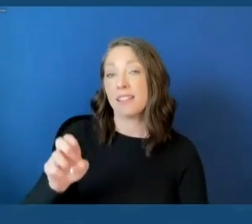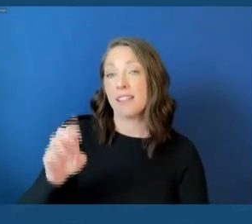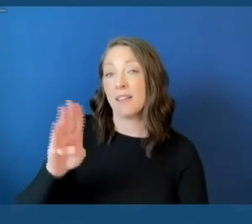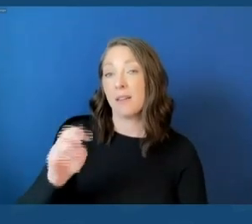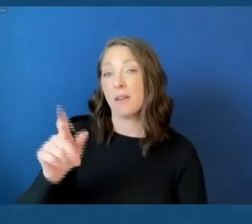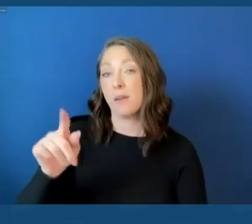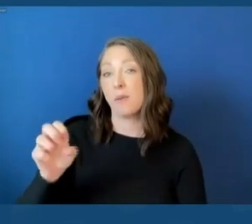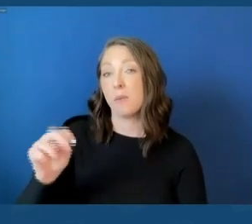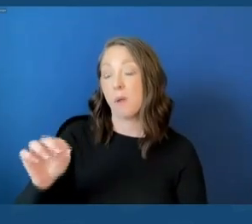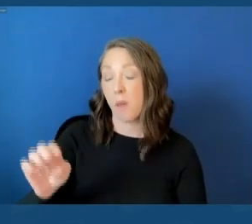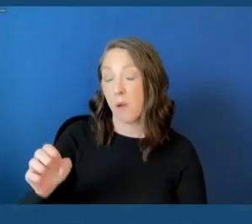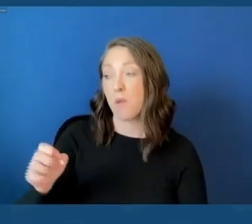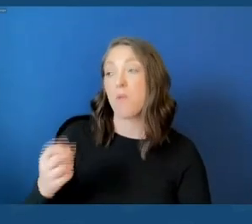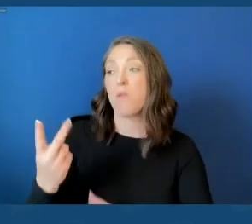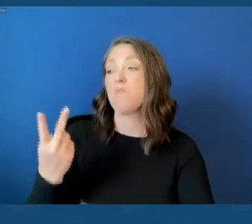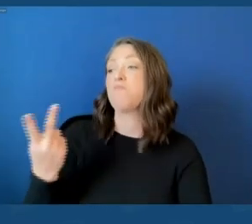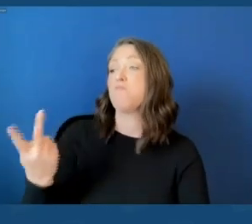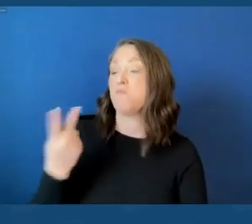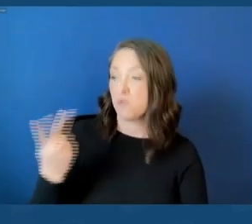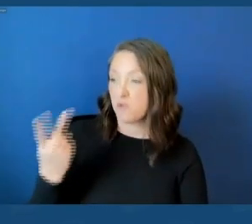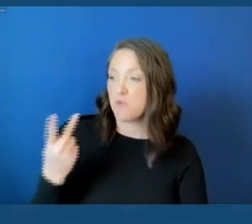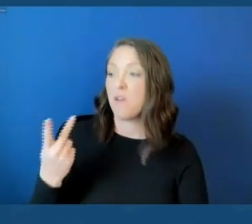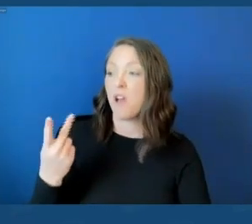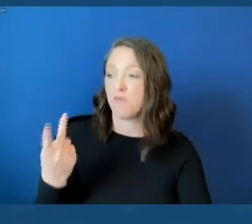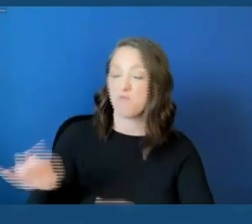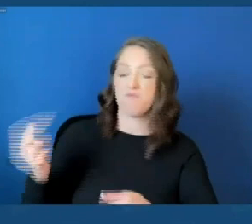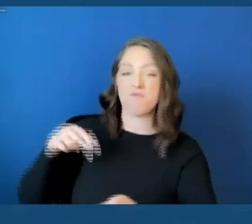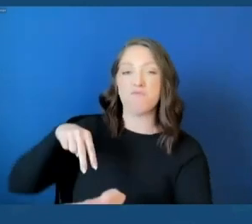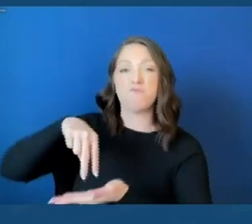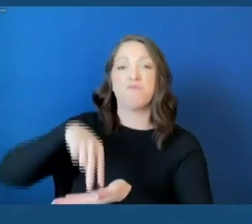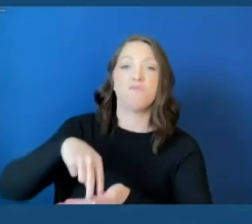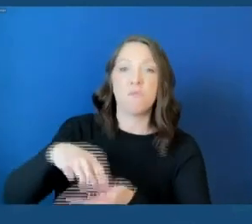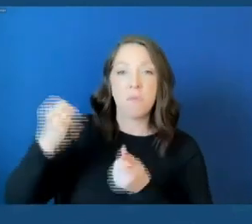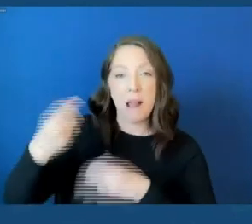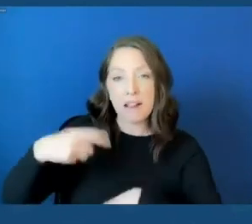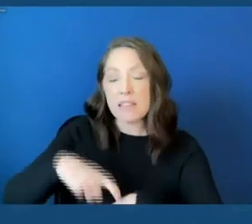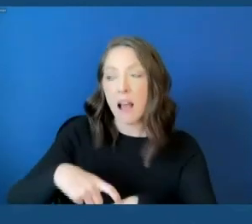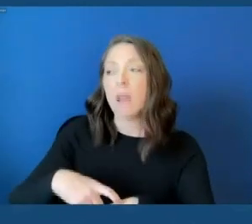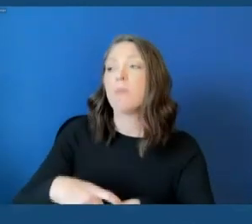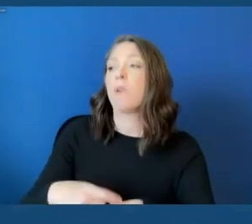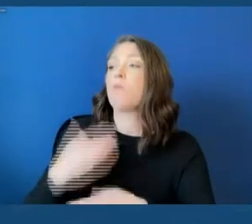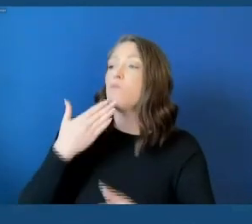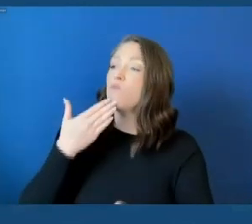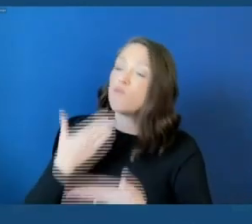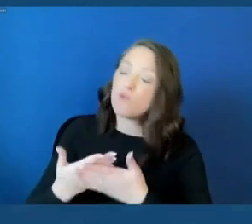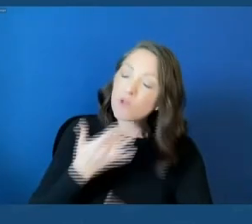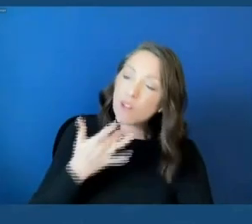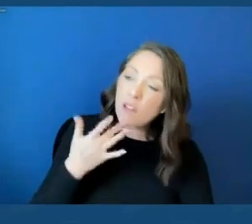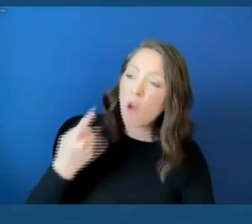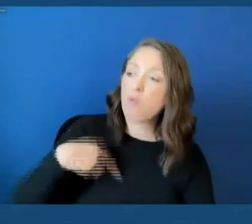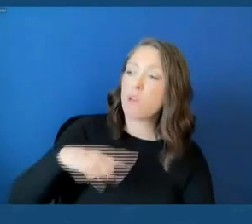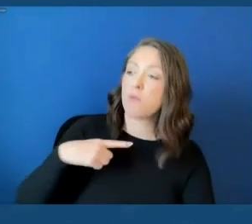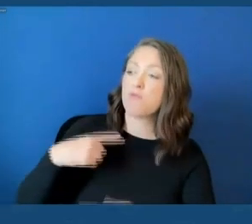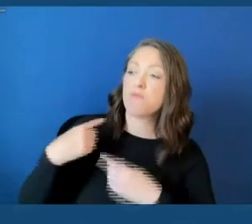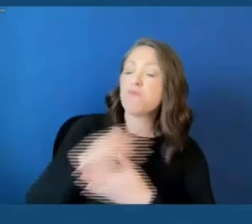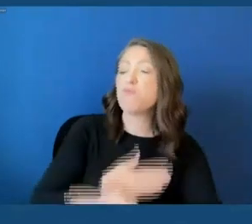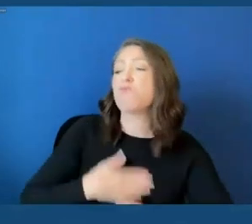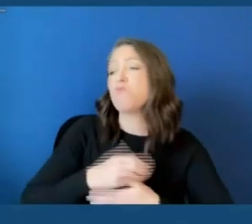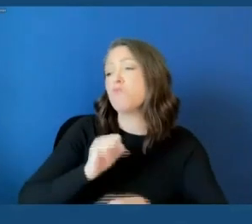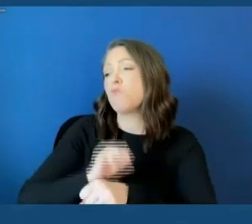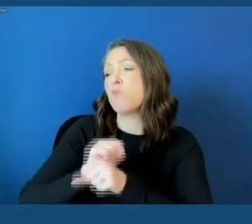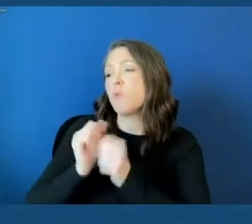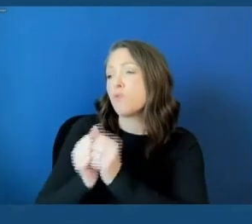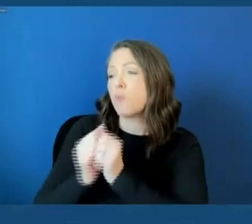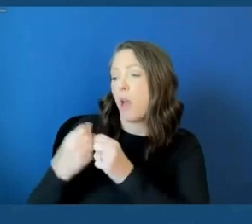different hats, doing different duties, but best of luck, and we enjoyed working with you the last 12 years. And to incoming